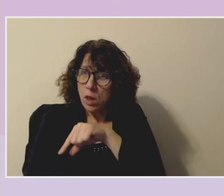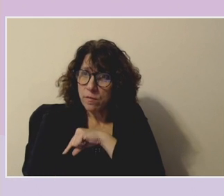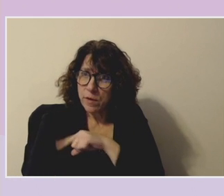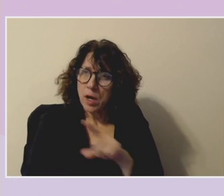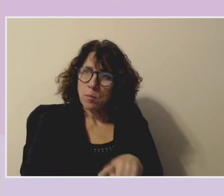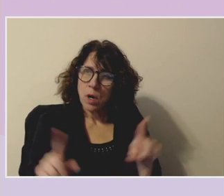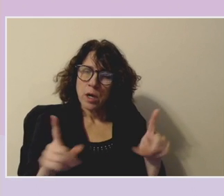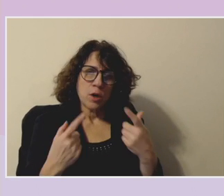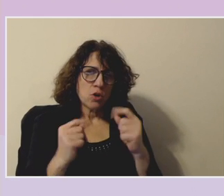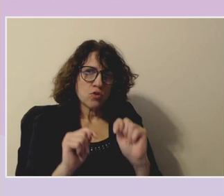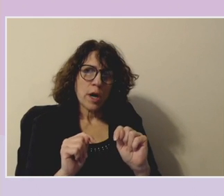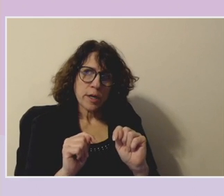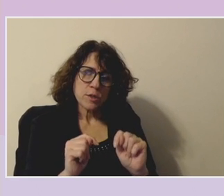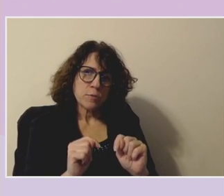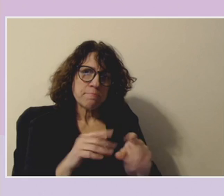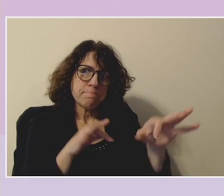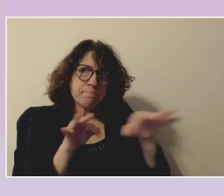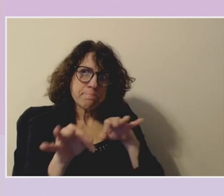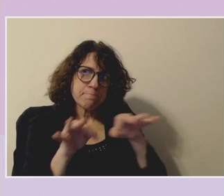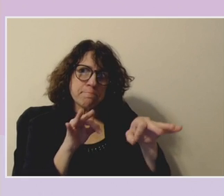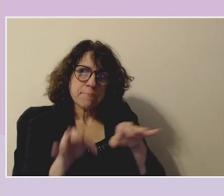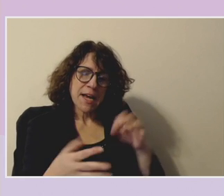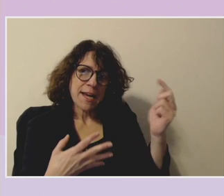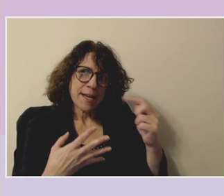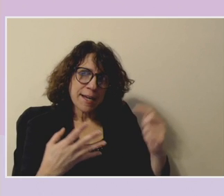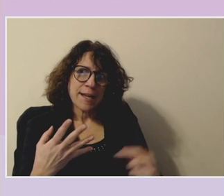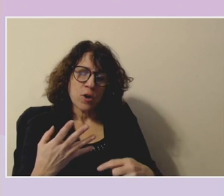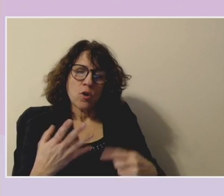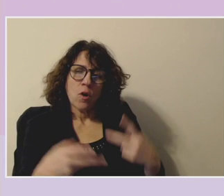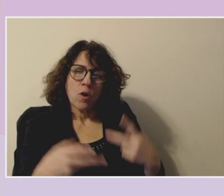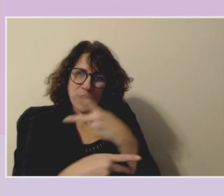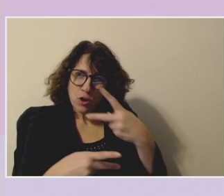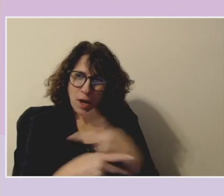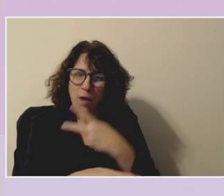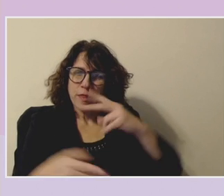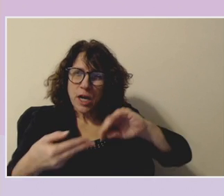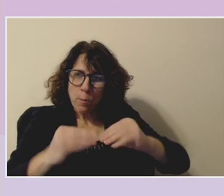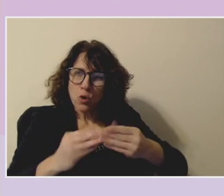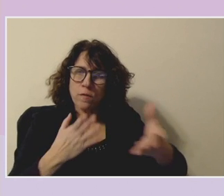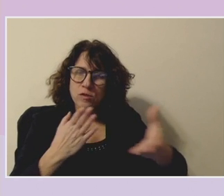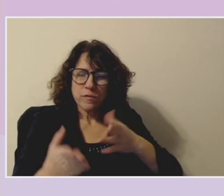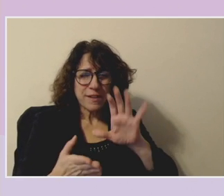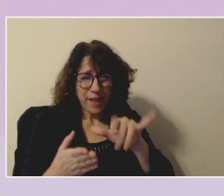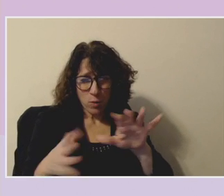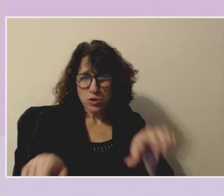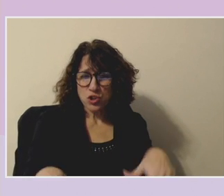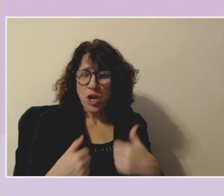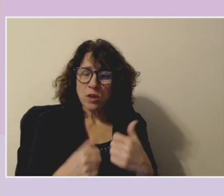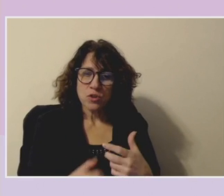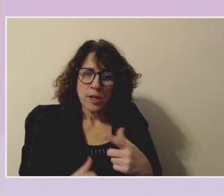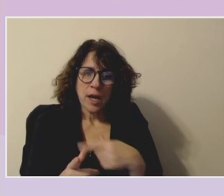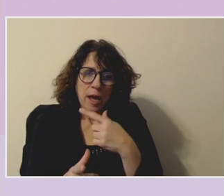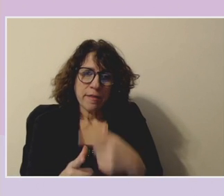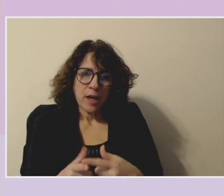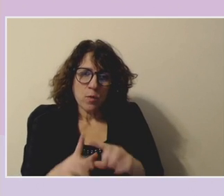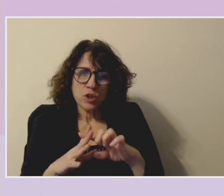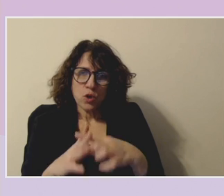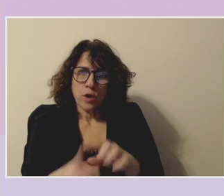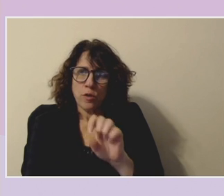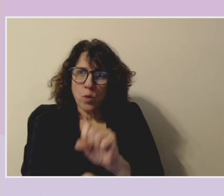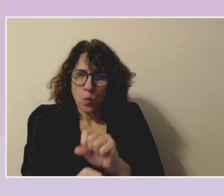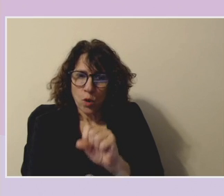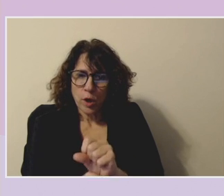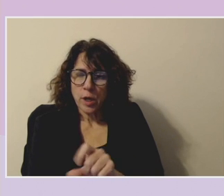trying to quantify what that volume of services was challenging. And then we started this work in